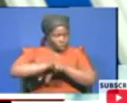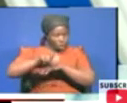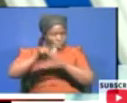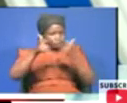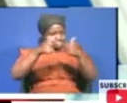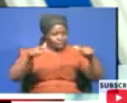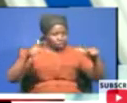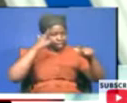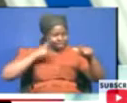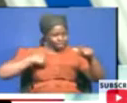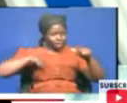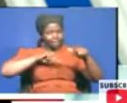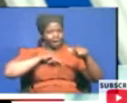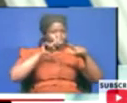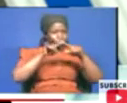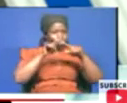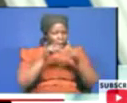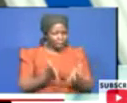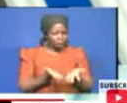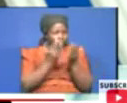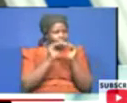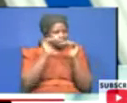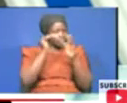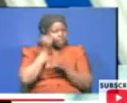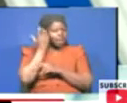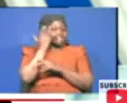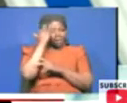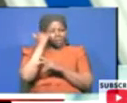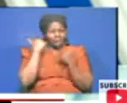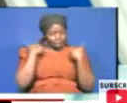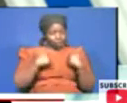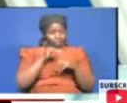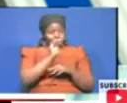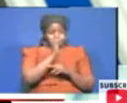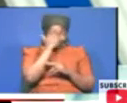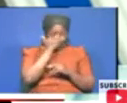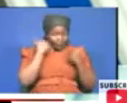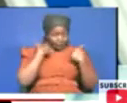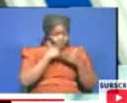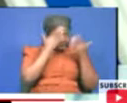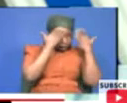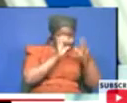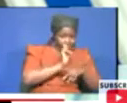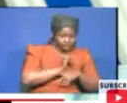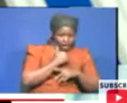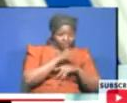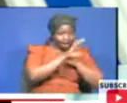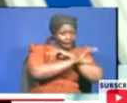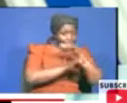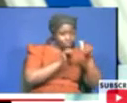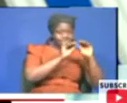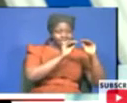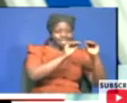improve the level of comprehension? I ask this because I'm aware there are countries that teach science in mother